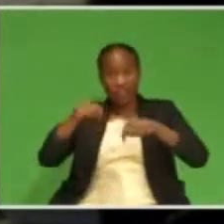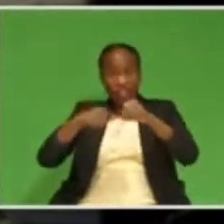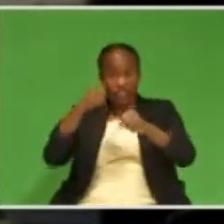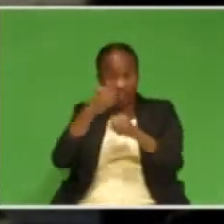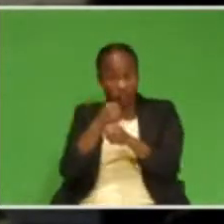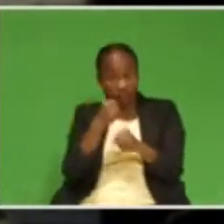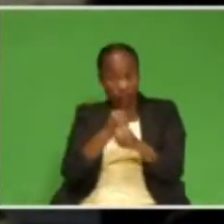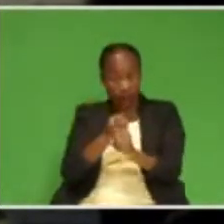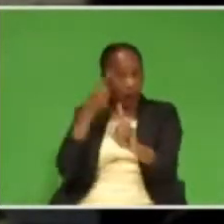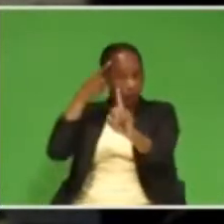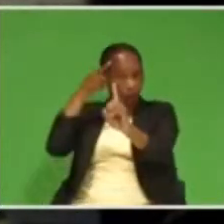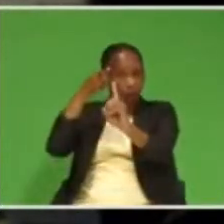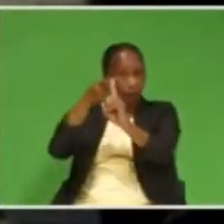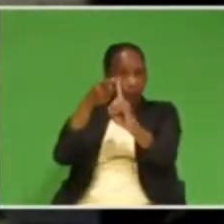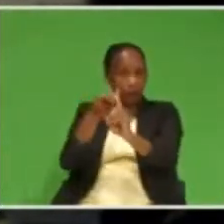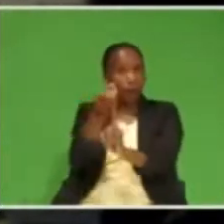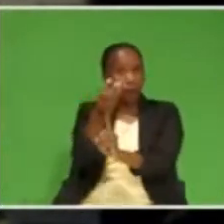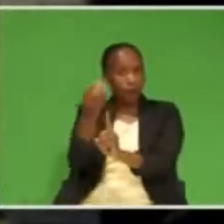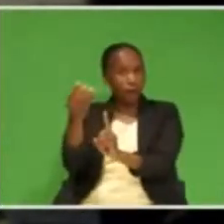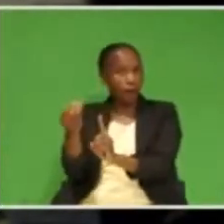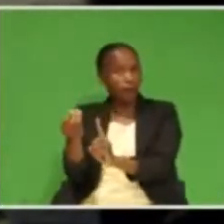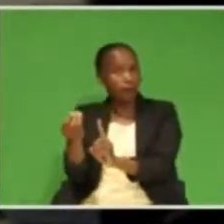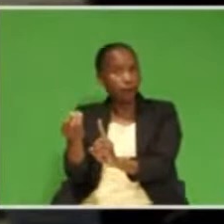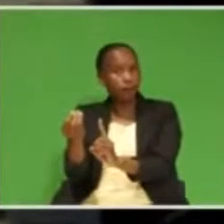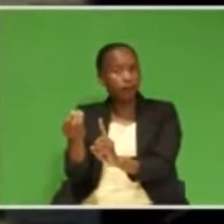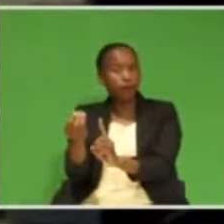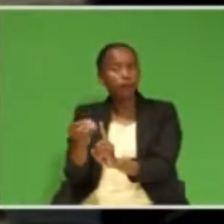to provide